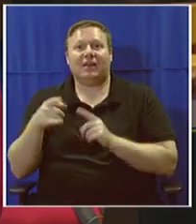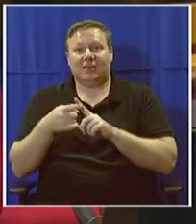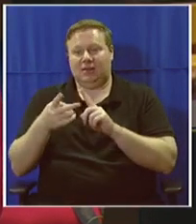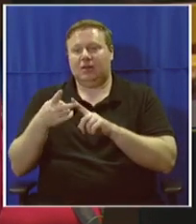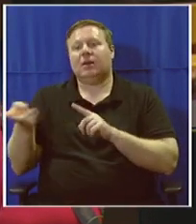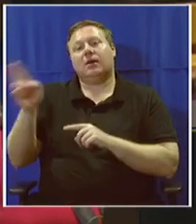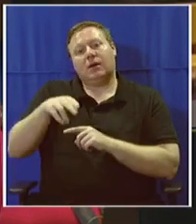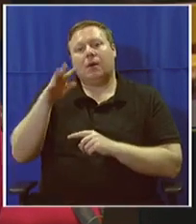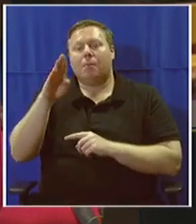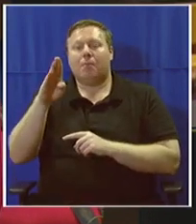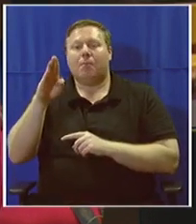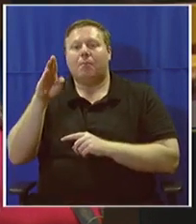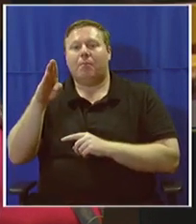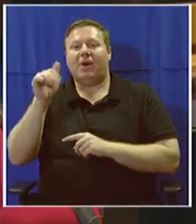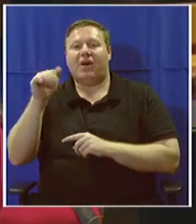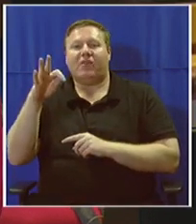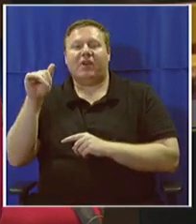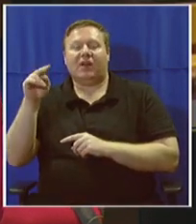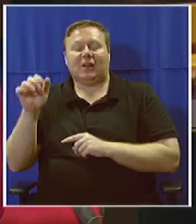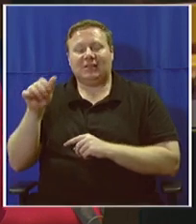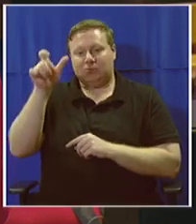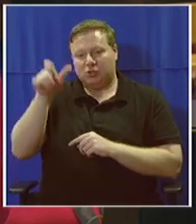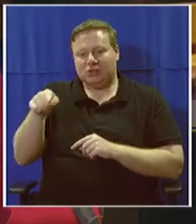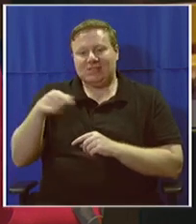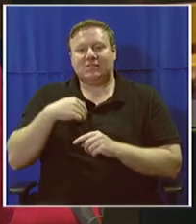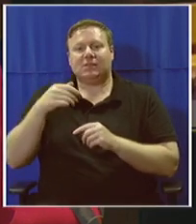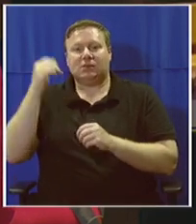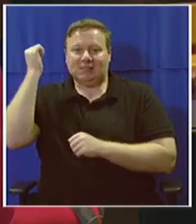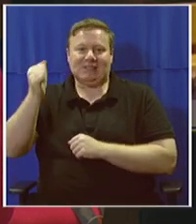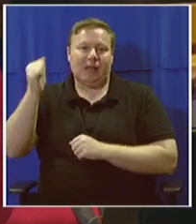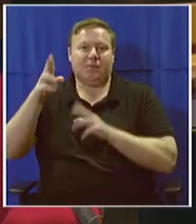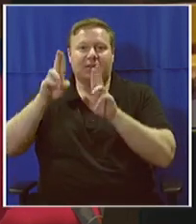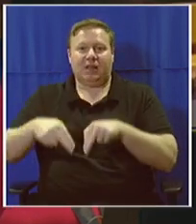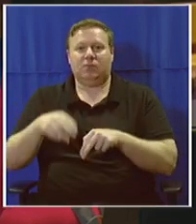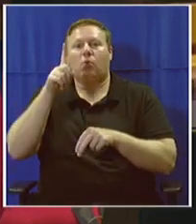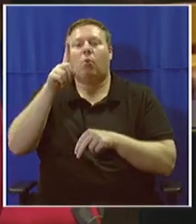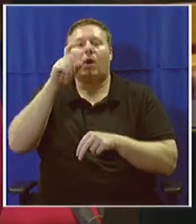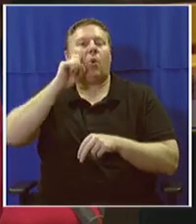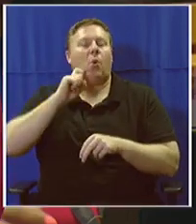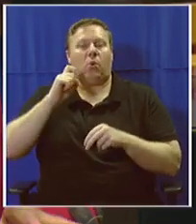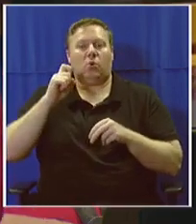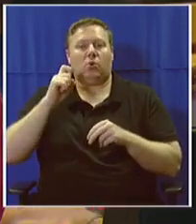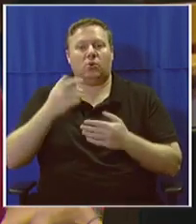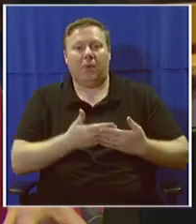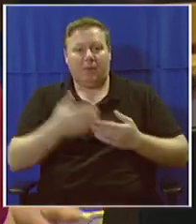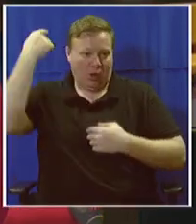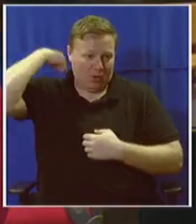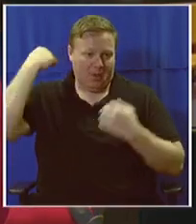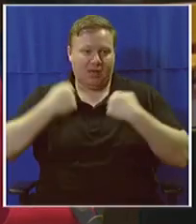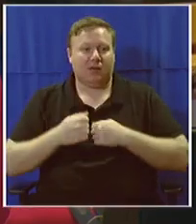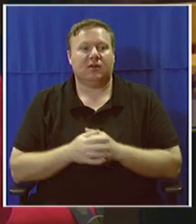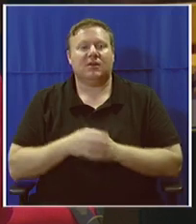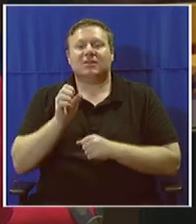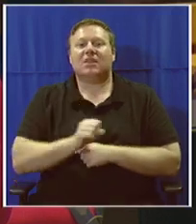death by her boyfriend while she was carrying the baby, the one-year child, on her back. Acknowledge that South African men are killing